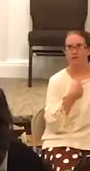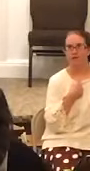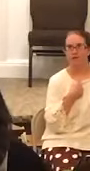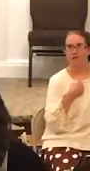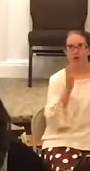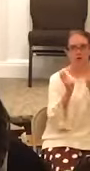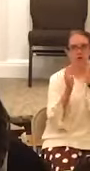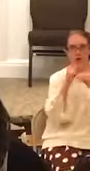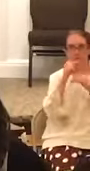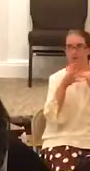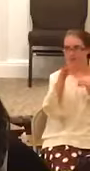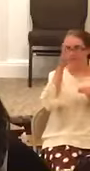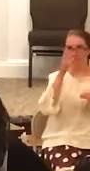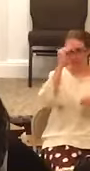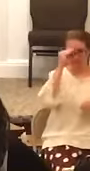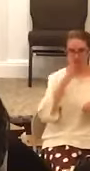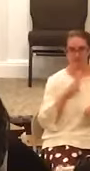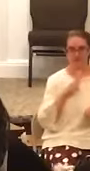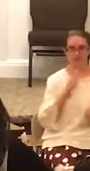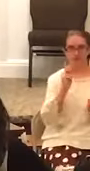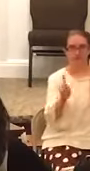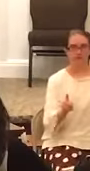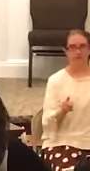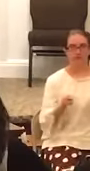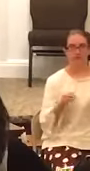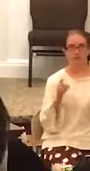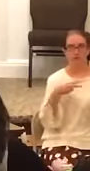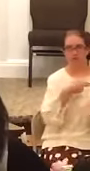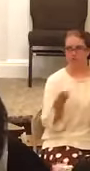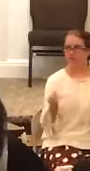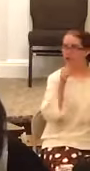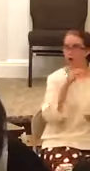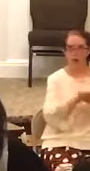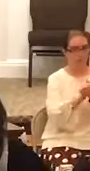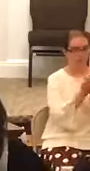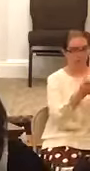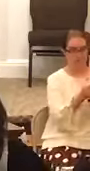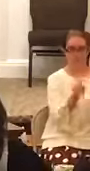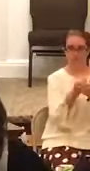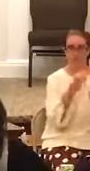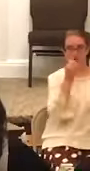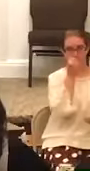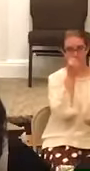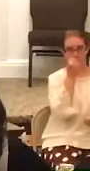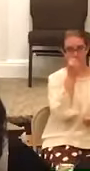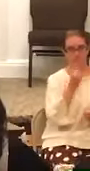He's talking about the guys that are saying, "You're going to go to hell because you didn't wash your hands before you ate."